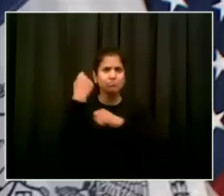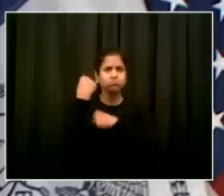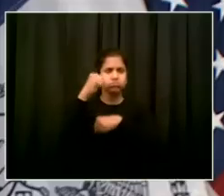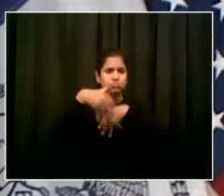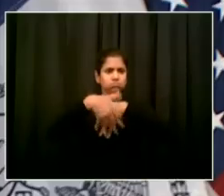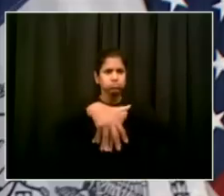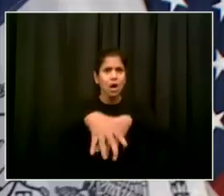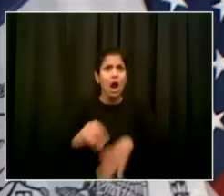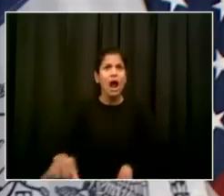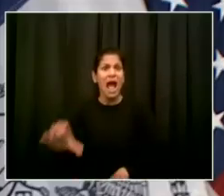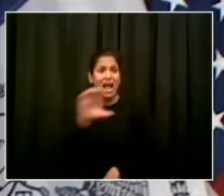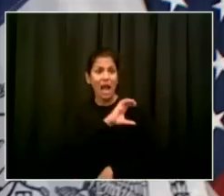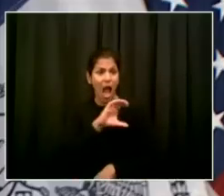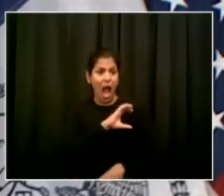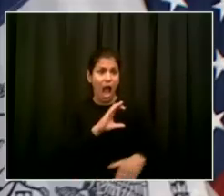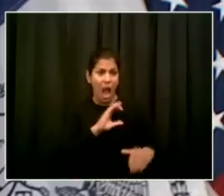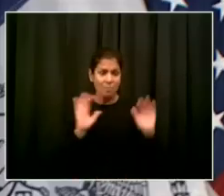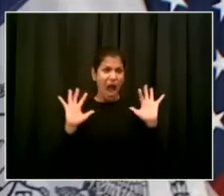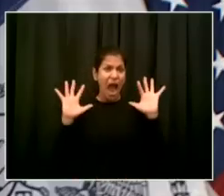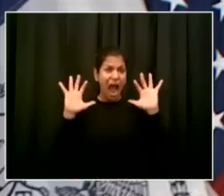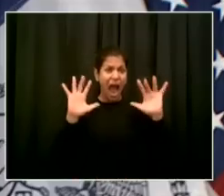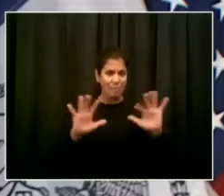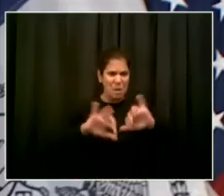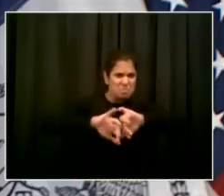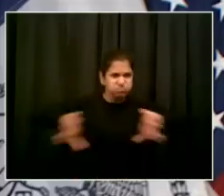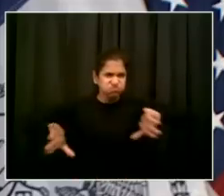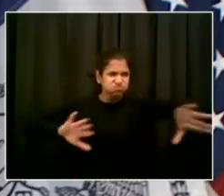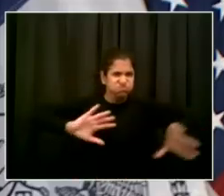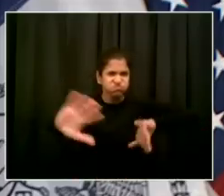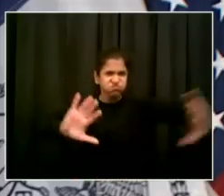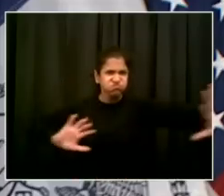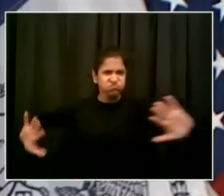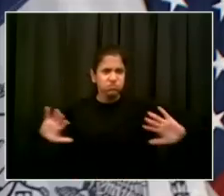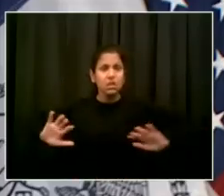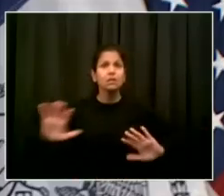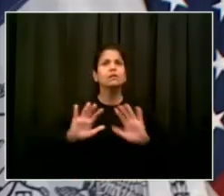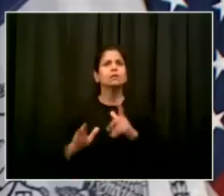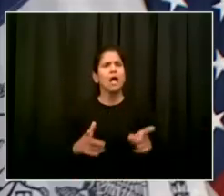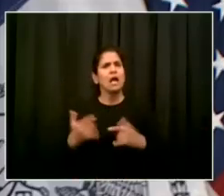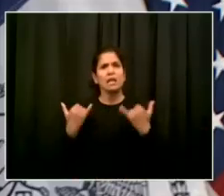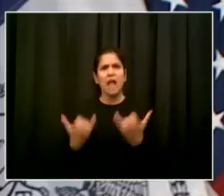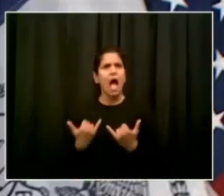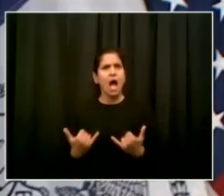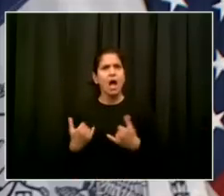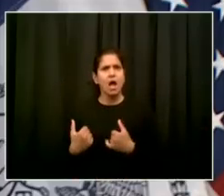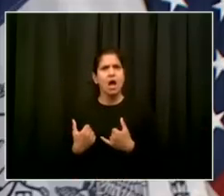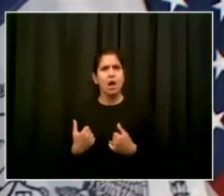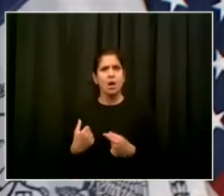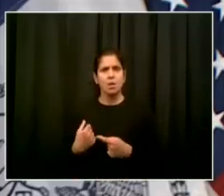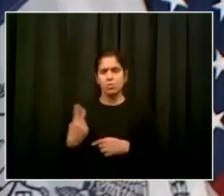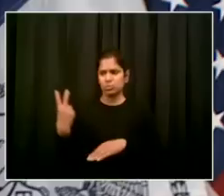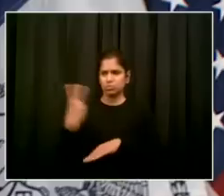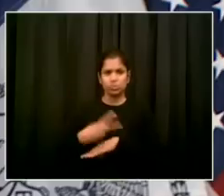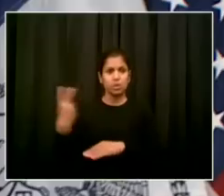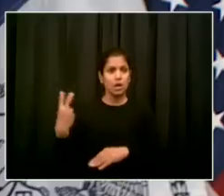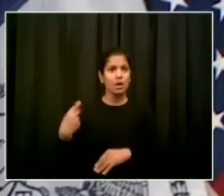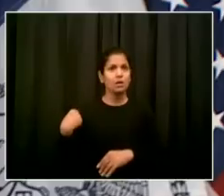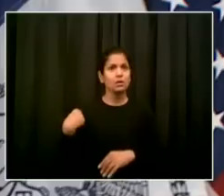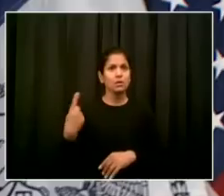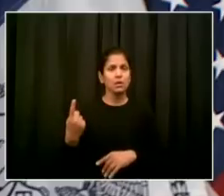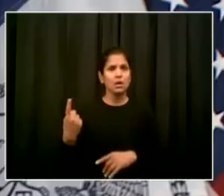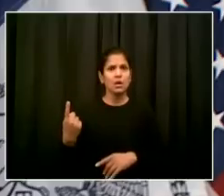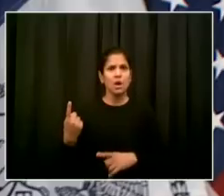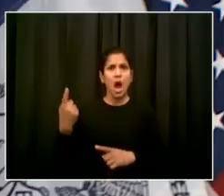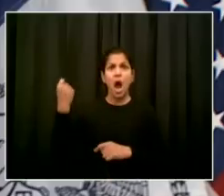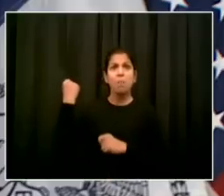less police presence, a gentler a decision to deal with the community that way. No arrests either night. And I